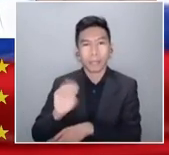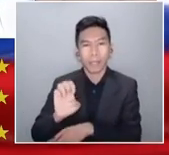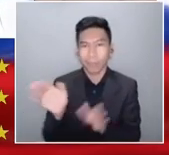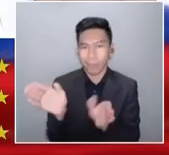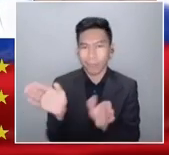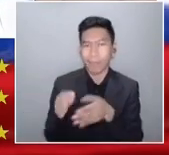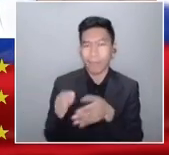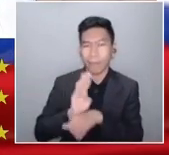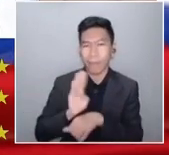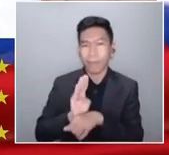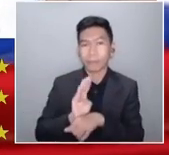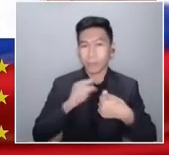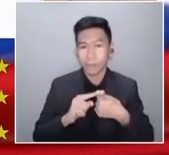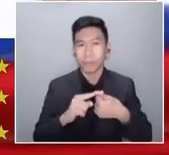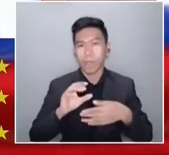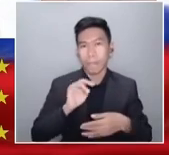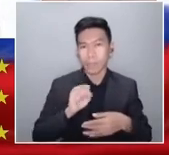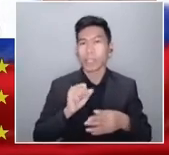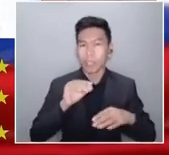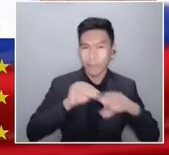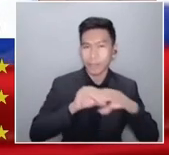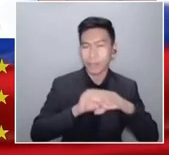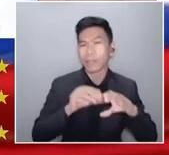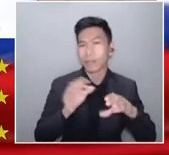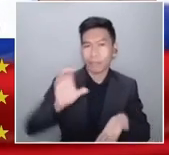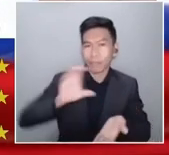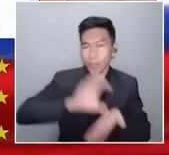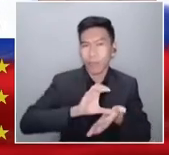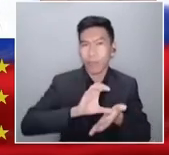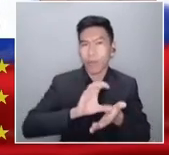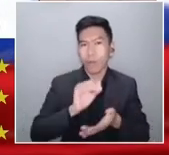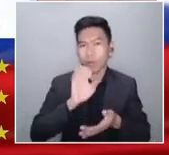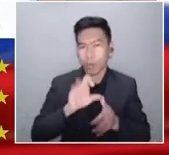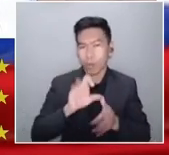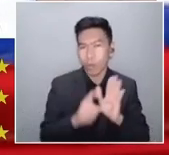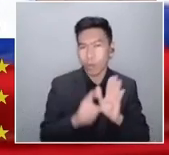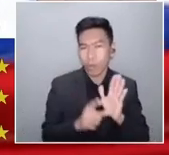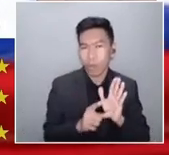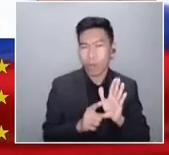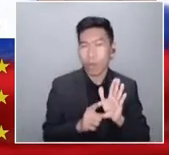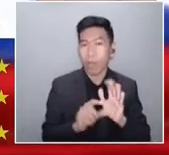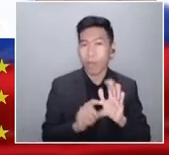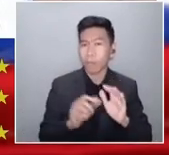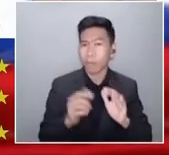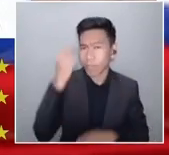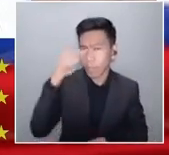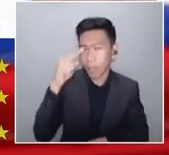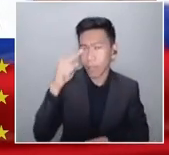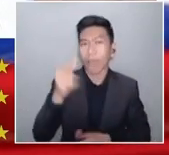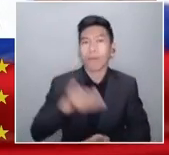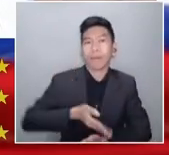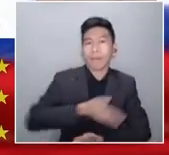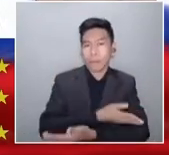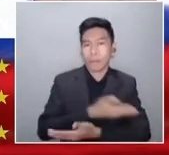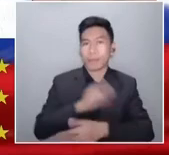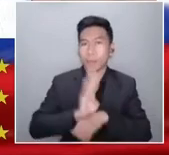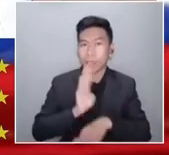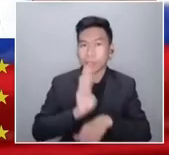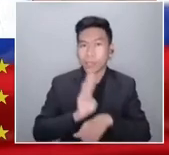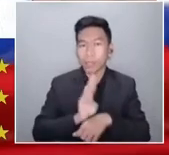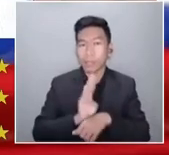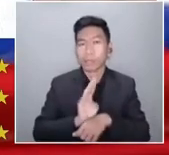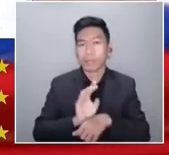do business in this country, to improve the productivity of our business enterprises, of